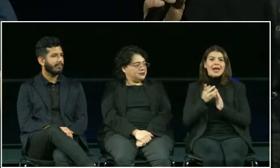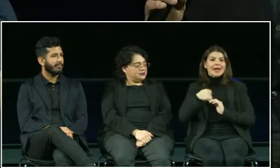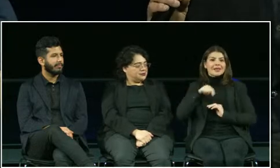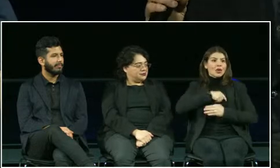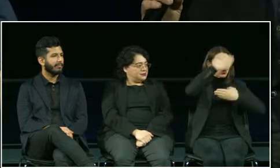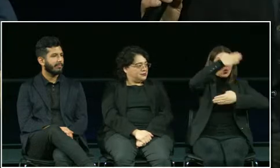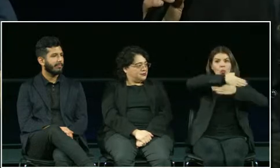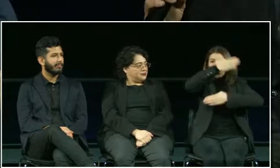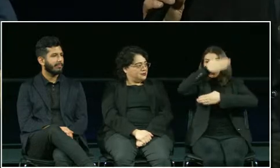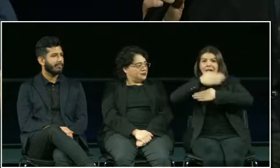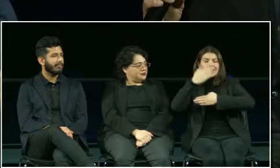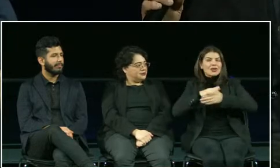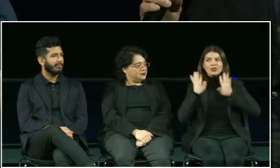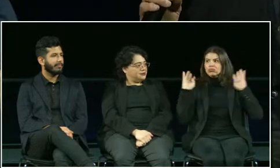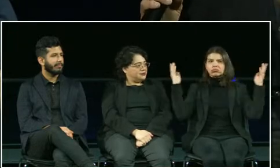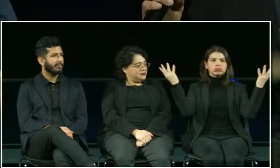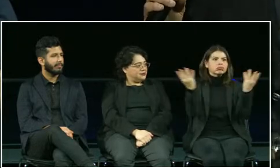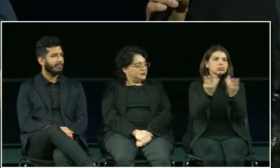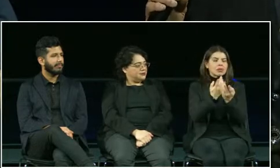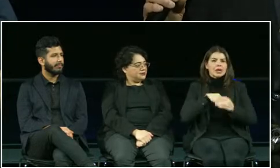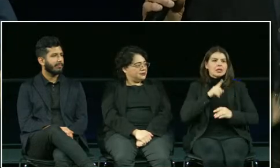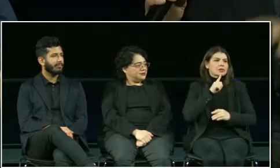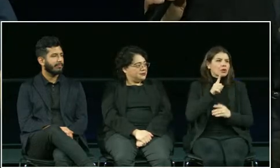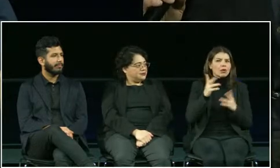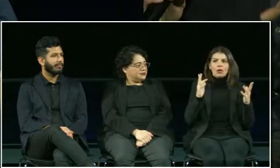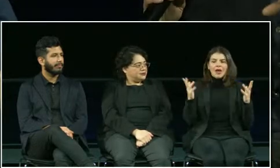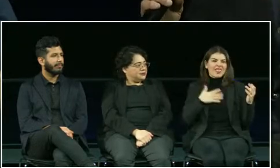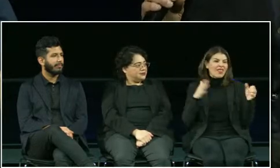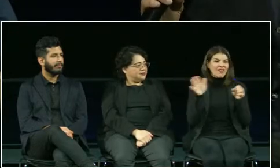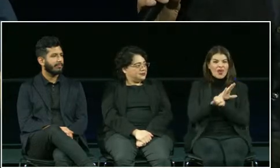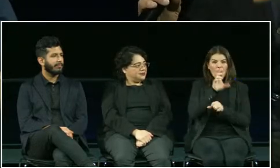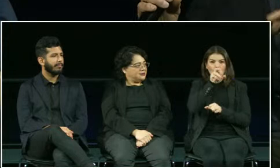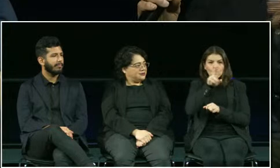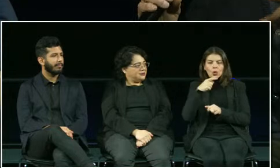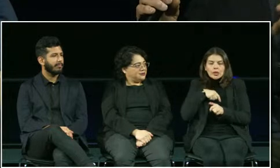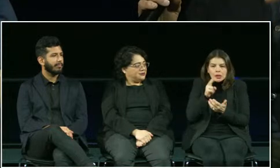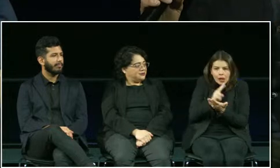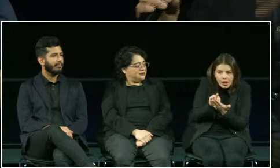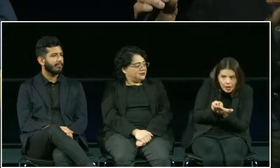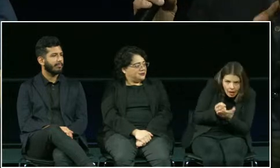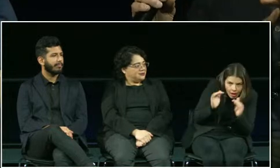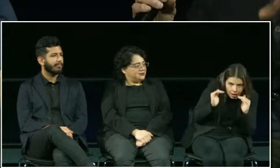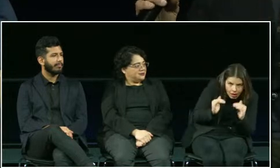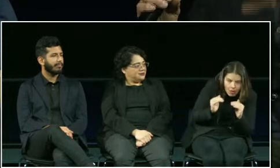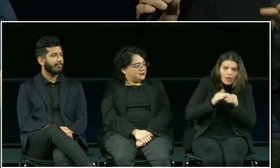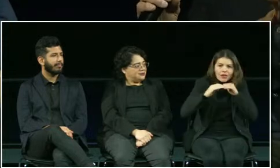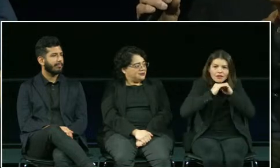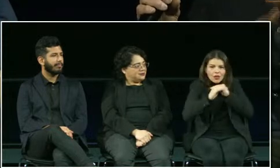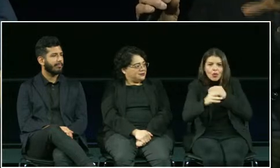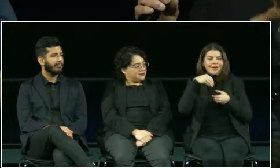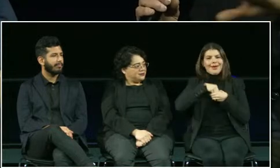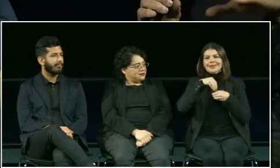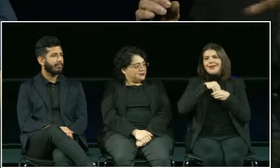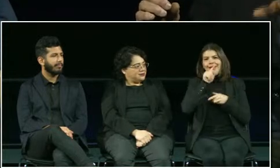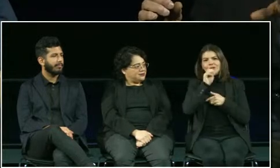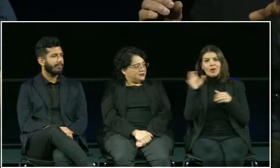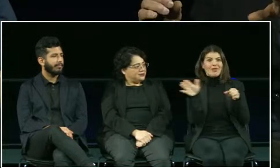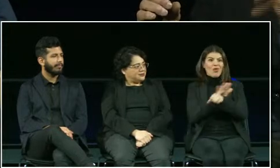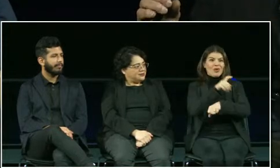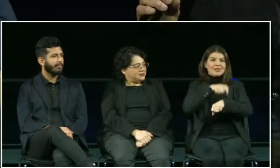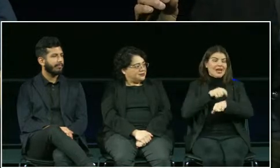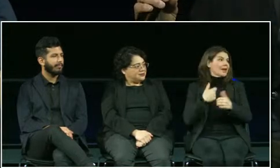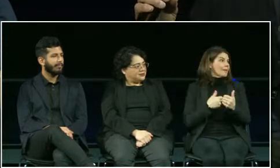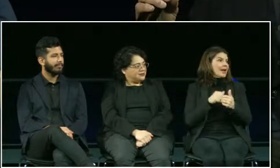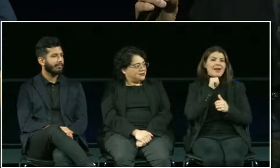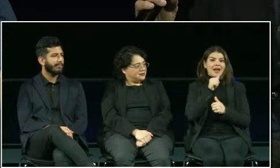windows all around. So I mean, the whole crew had to lay down on the floor inside the tram all the time,